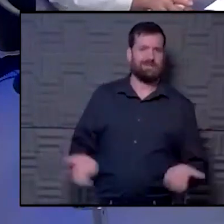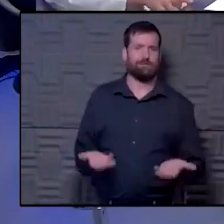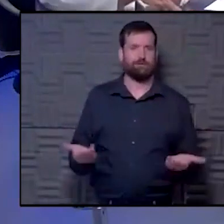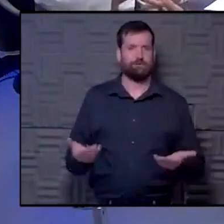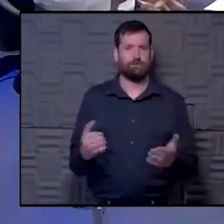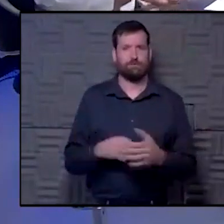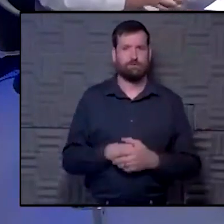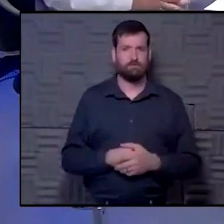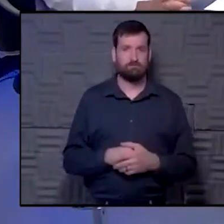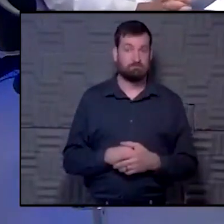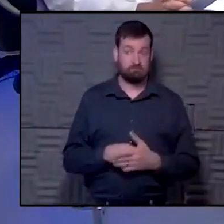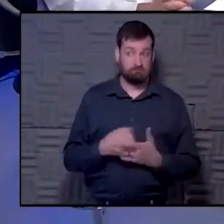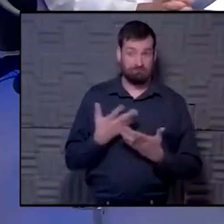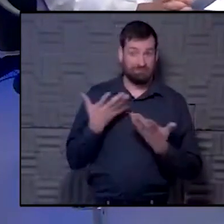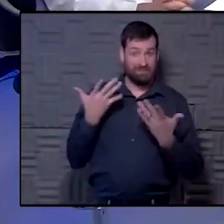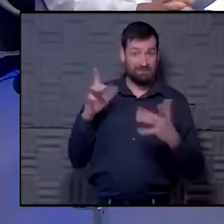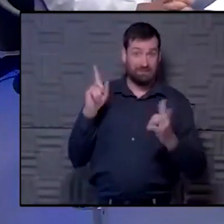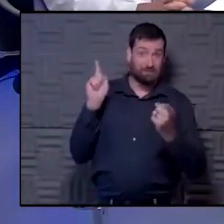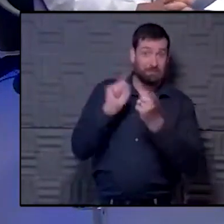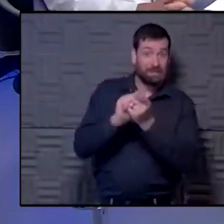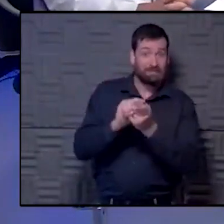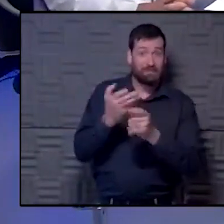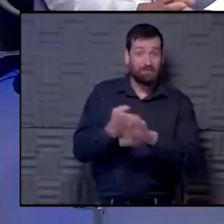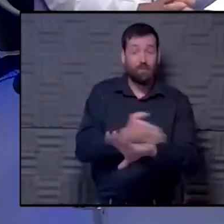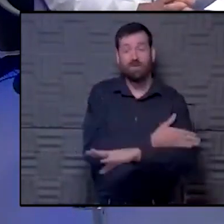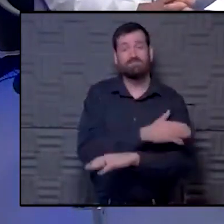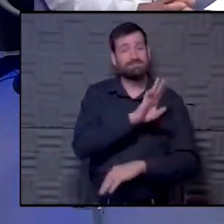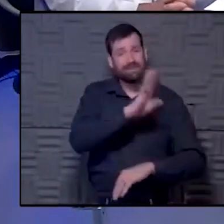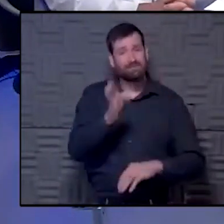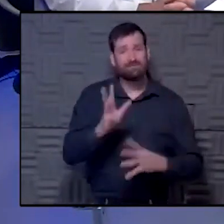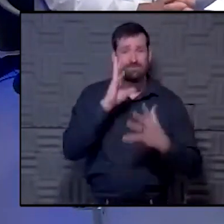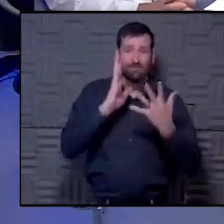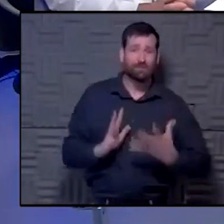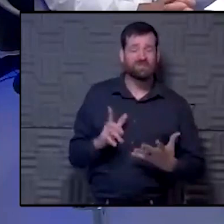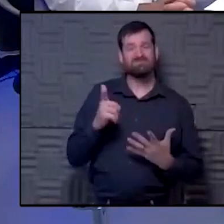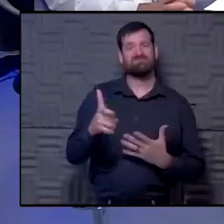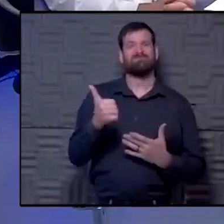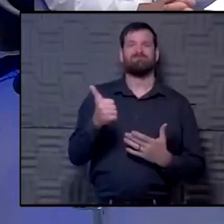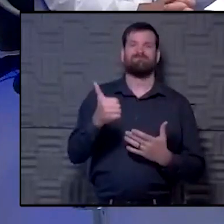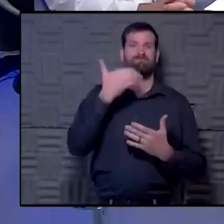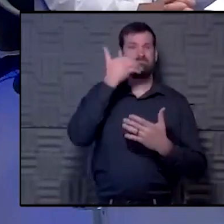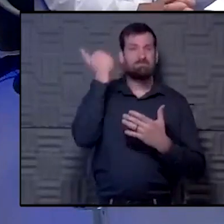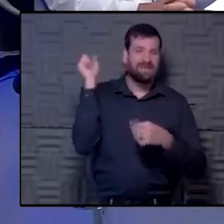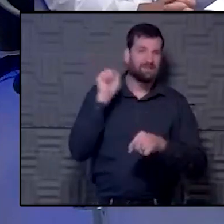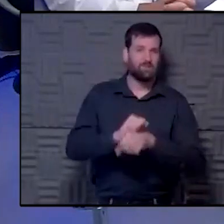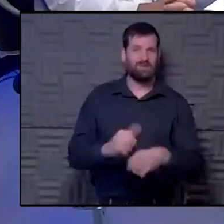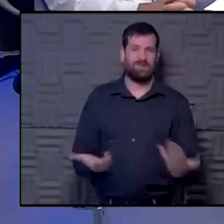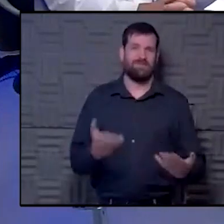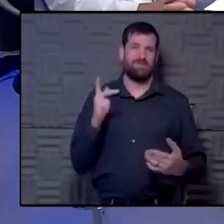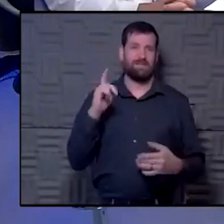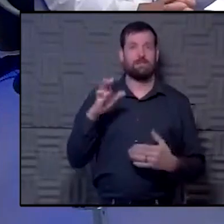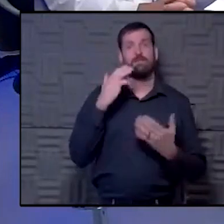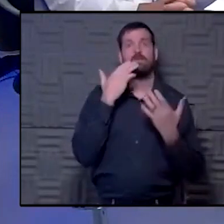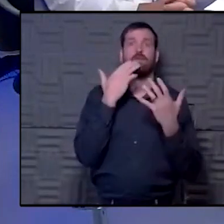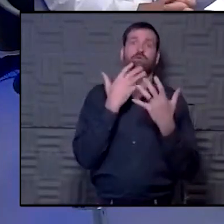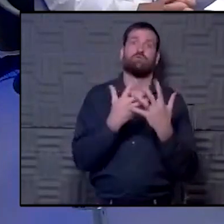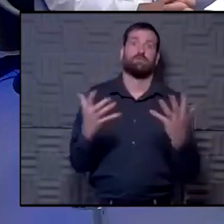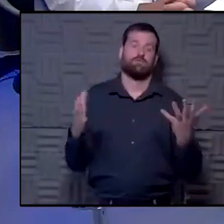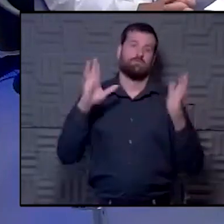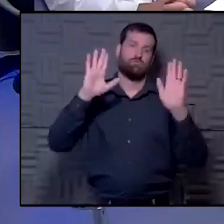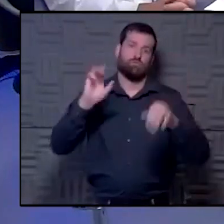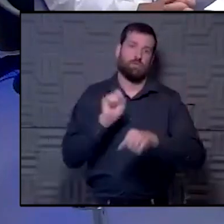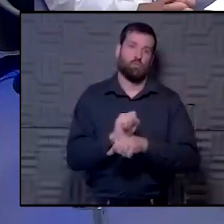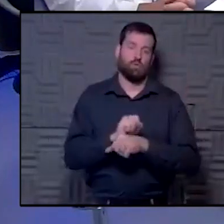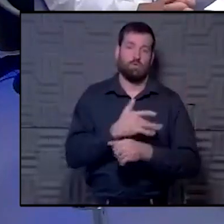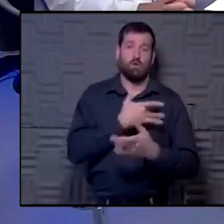I don't know that I've ever had the chance to meet, which is unfortunate, because you have done some of the best work I know of here in Kansas City. Thank you for all the great work you've